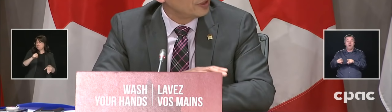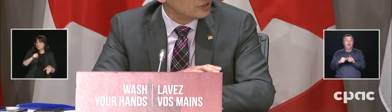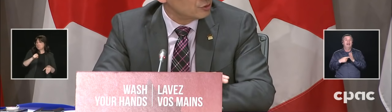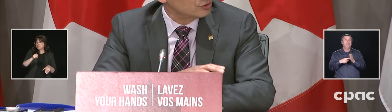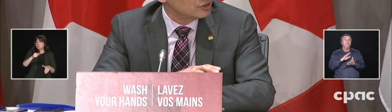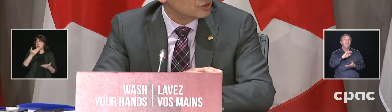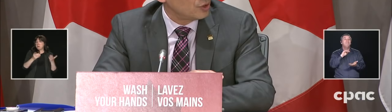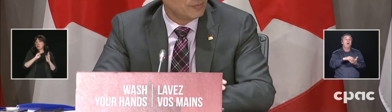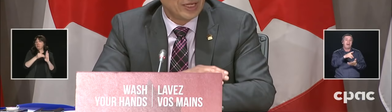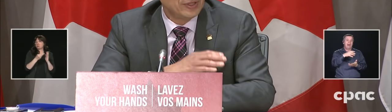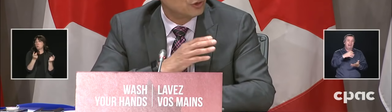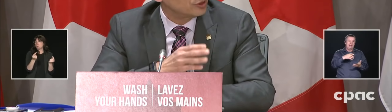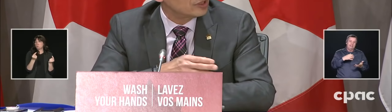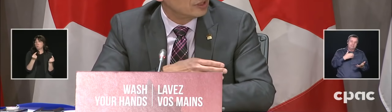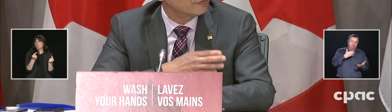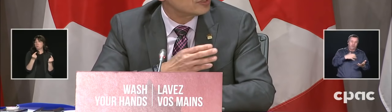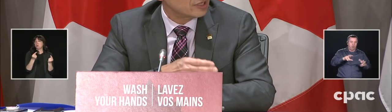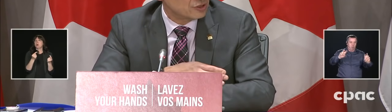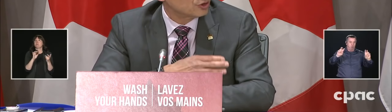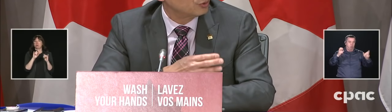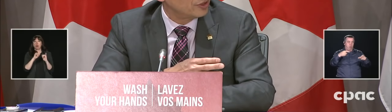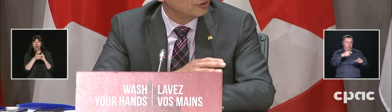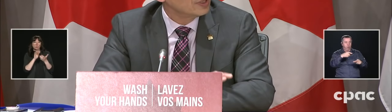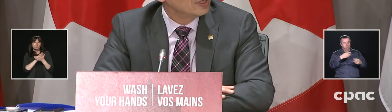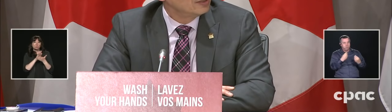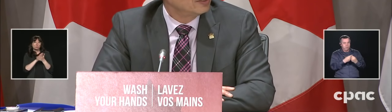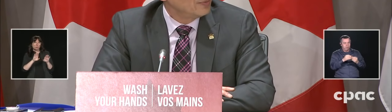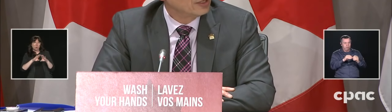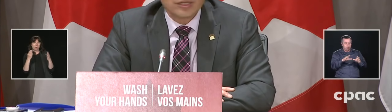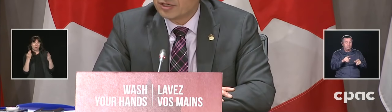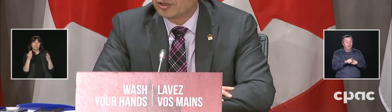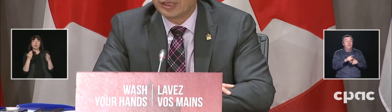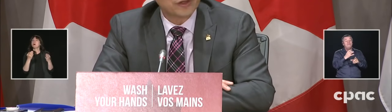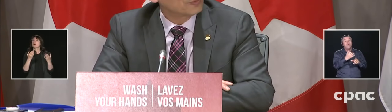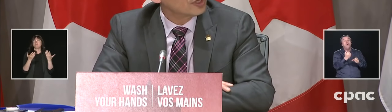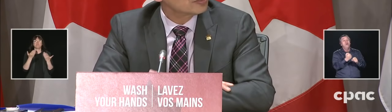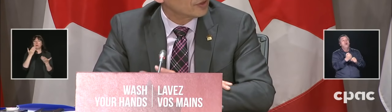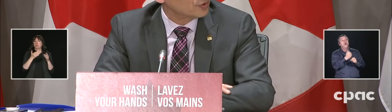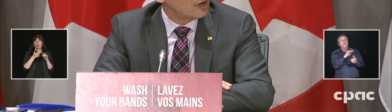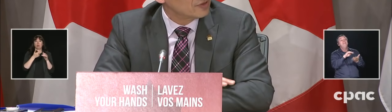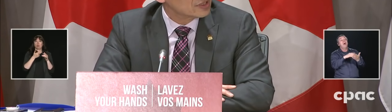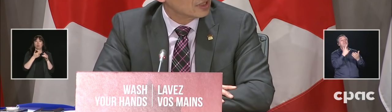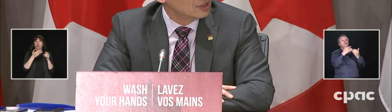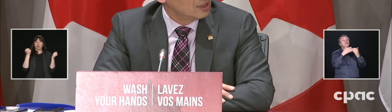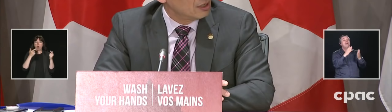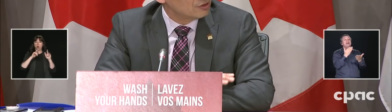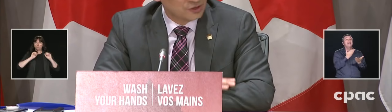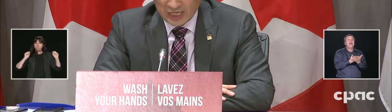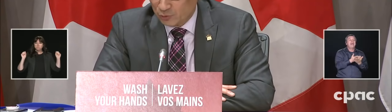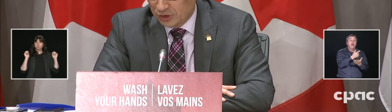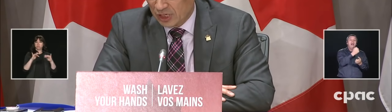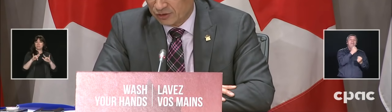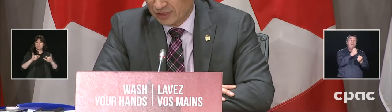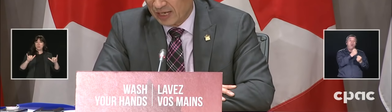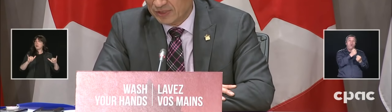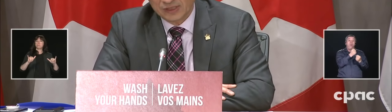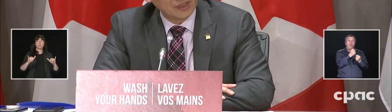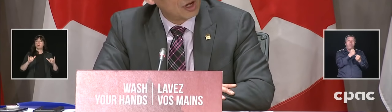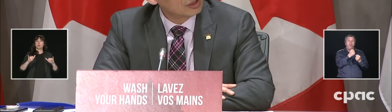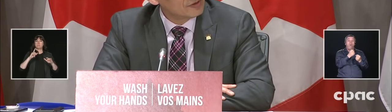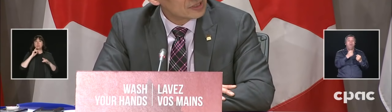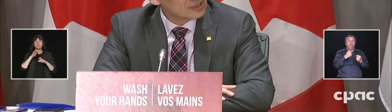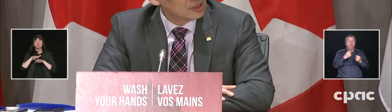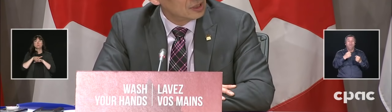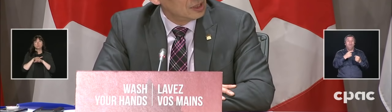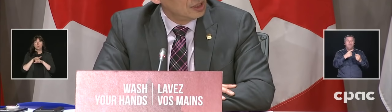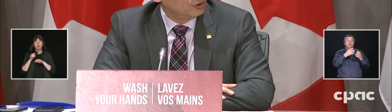of opening schools and so on, may be to a different schedule or rhythm that they may consider in other parts of the province. Also to add to what Dr. Tam said, that